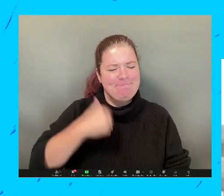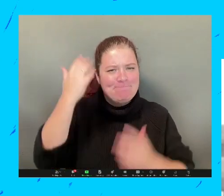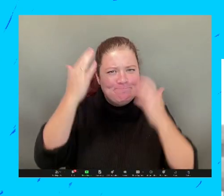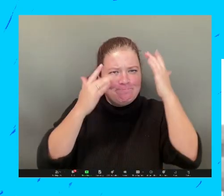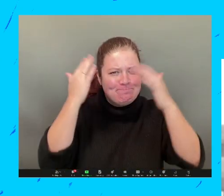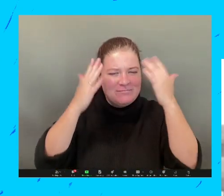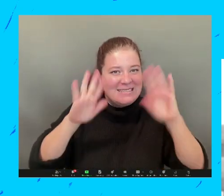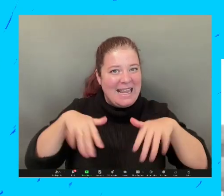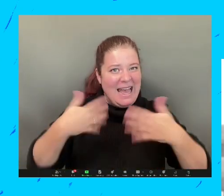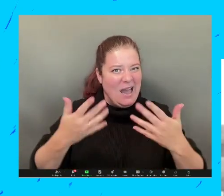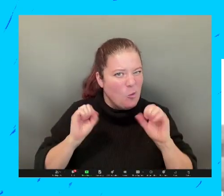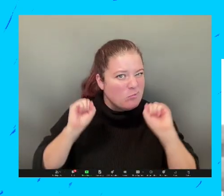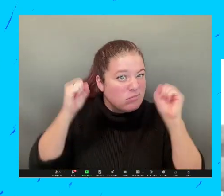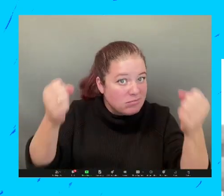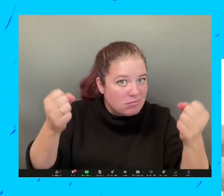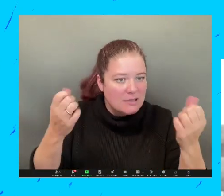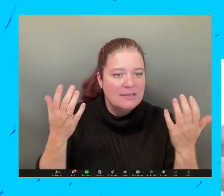to